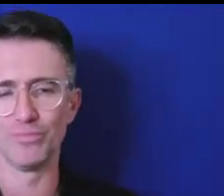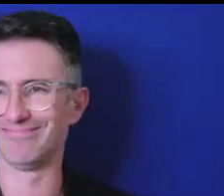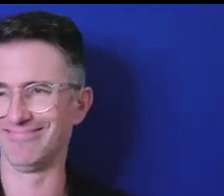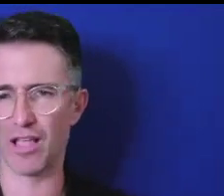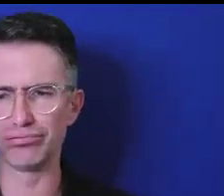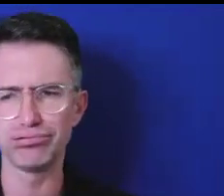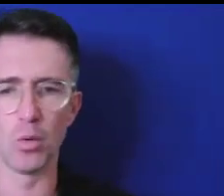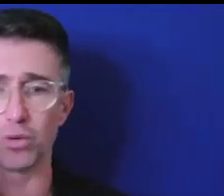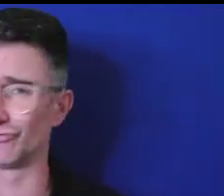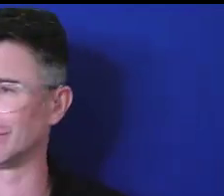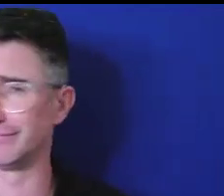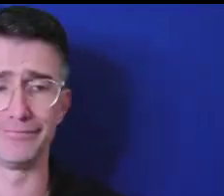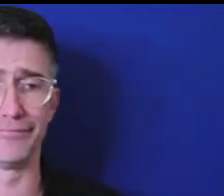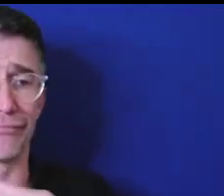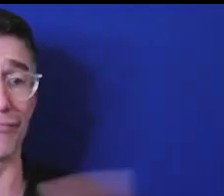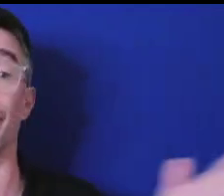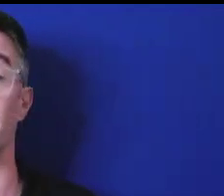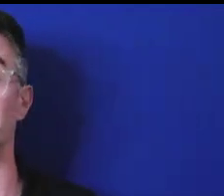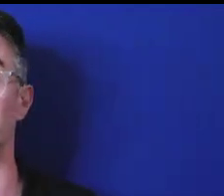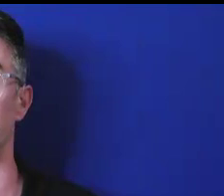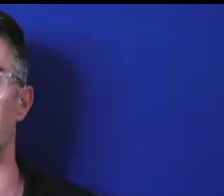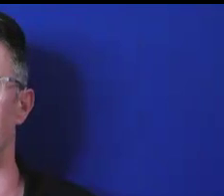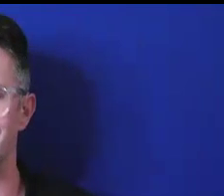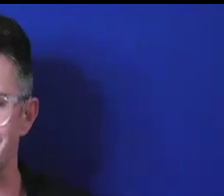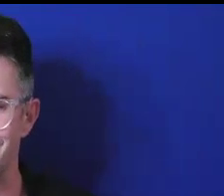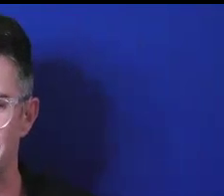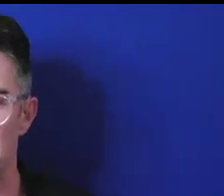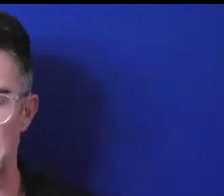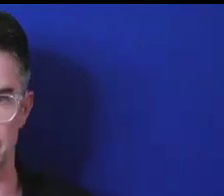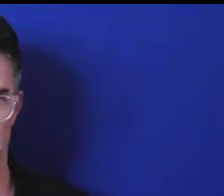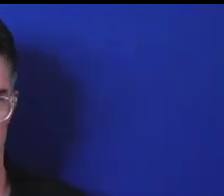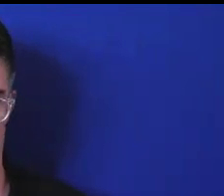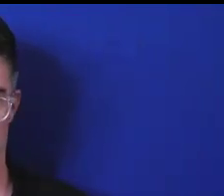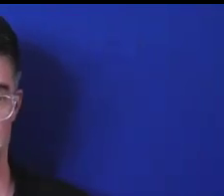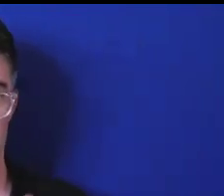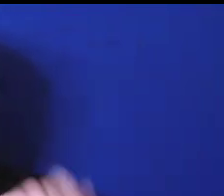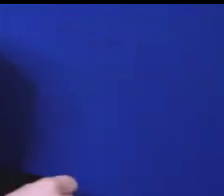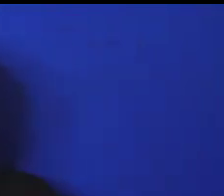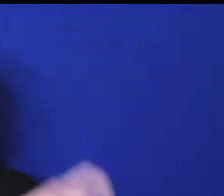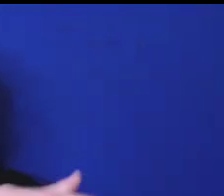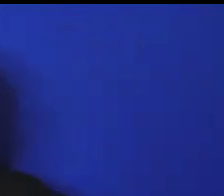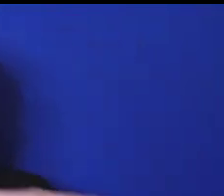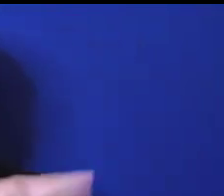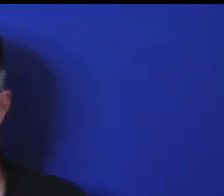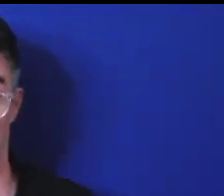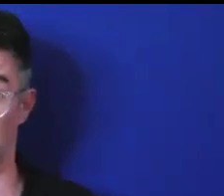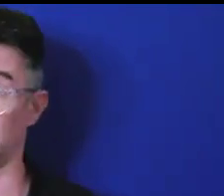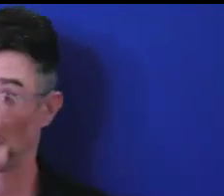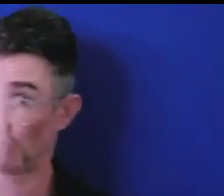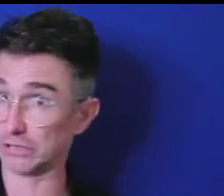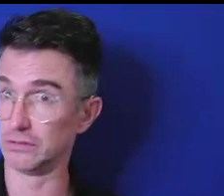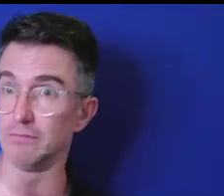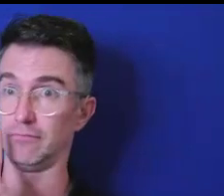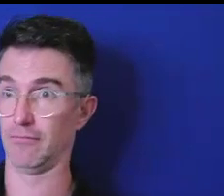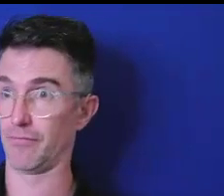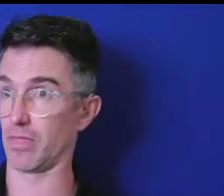of trust in frontline workers, transparency between government and OPDs. All those issues have